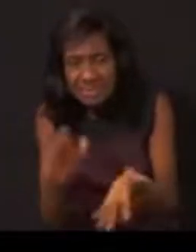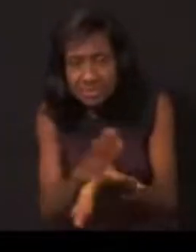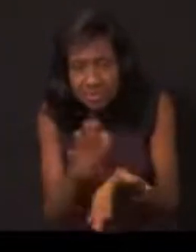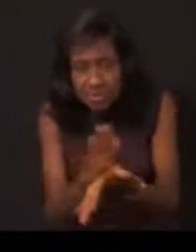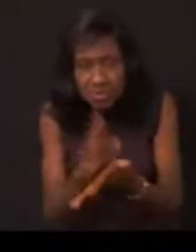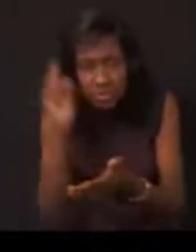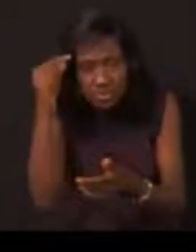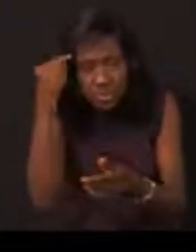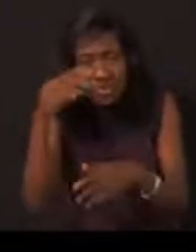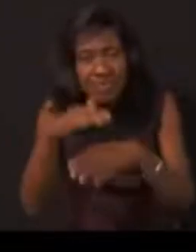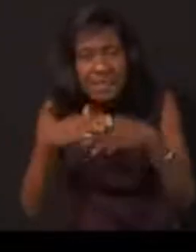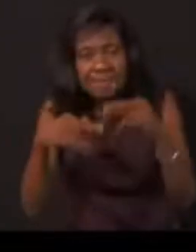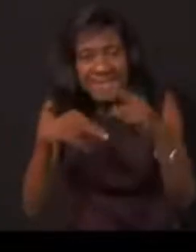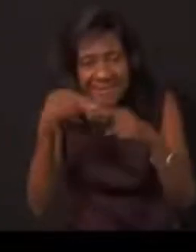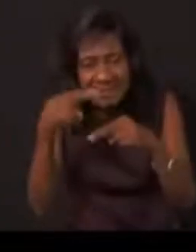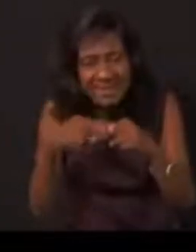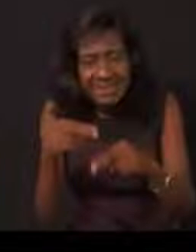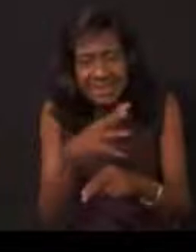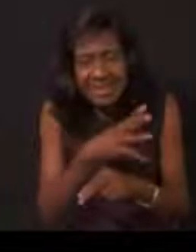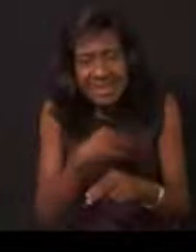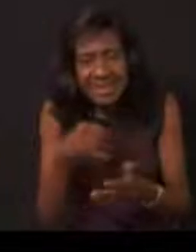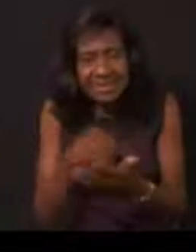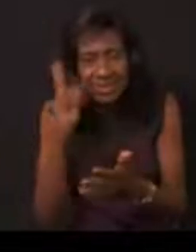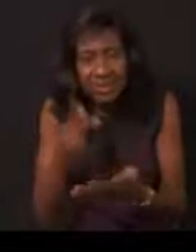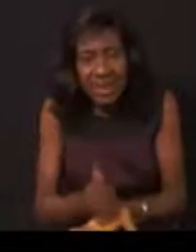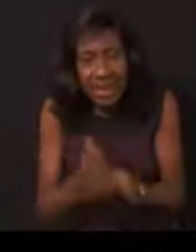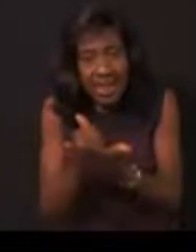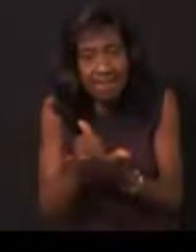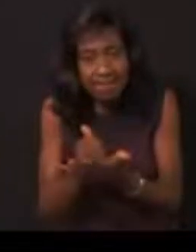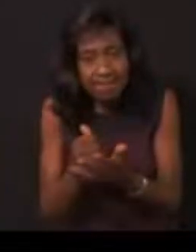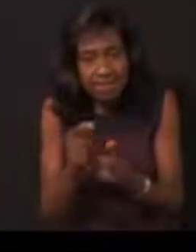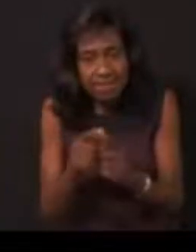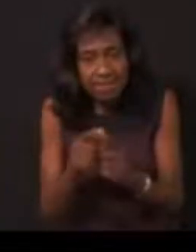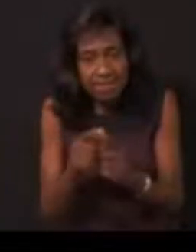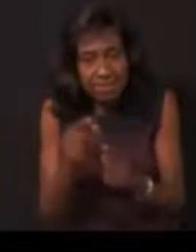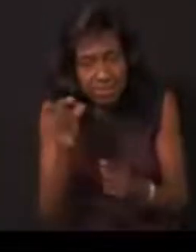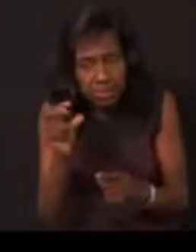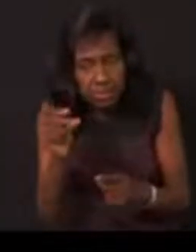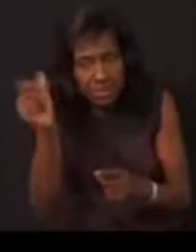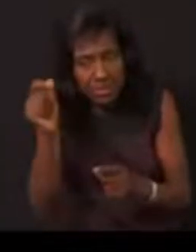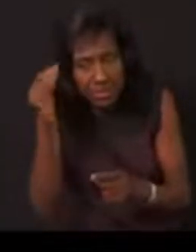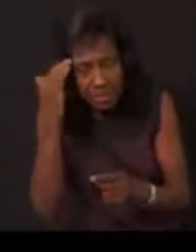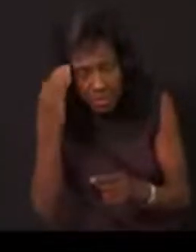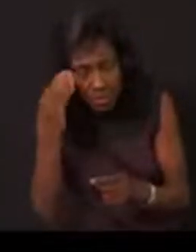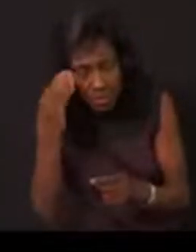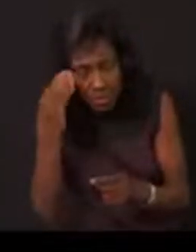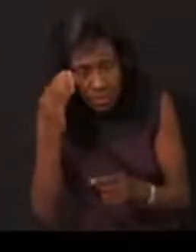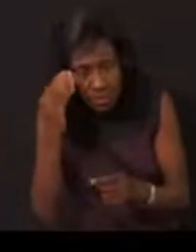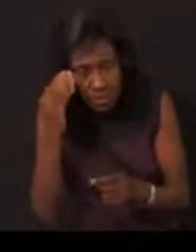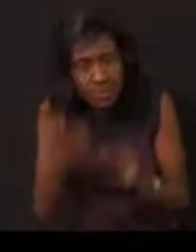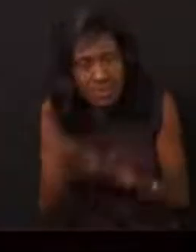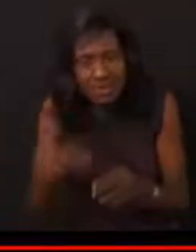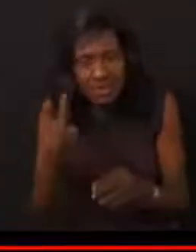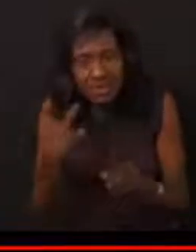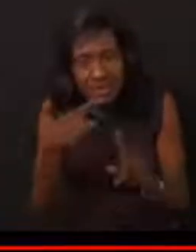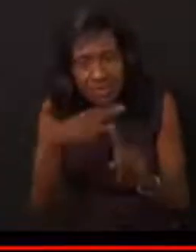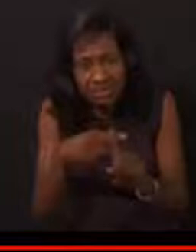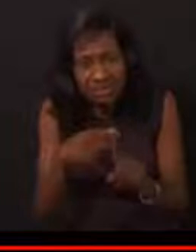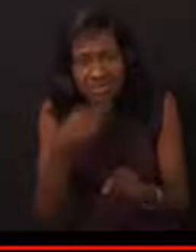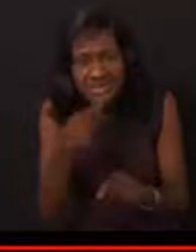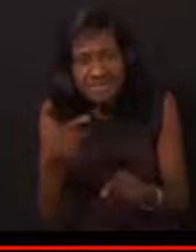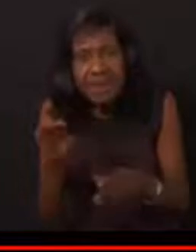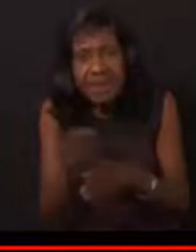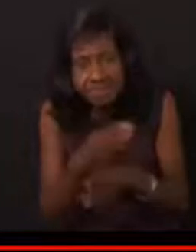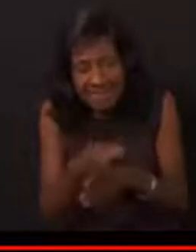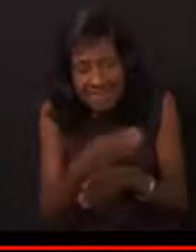government buildings, to help quickly detect anyone who is infected. Businesses can also purchase and deploy them as part